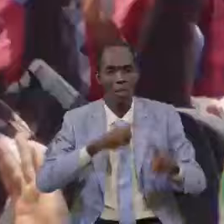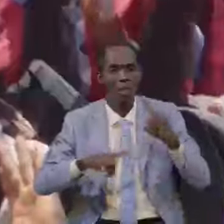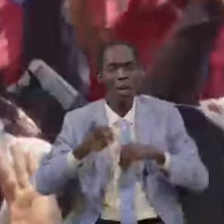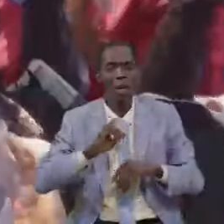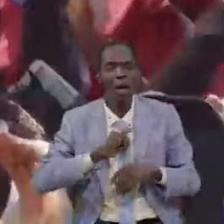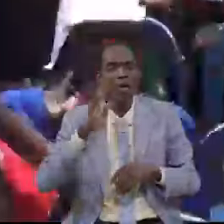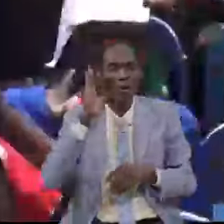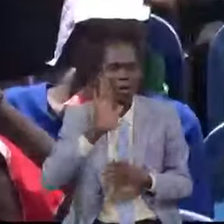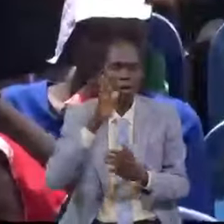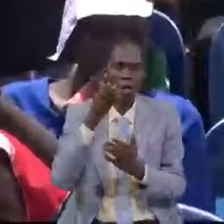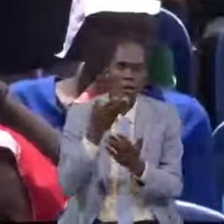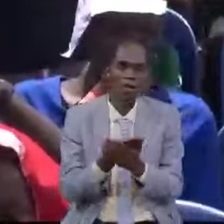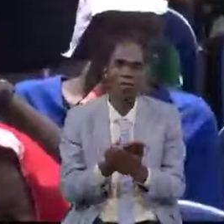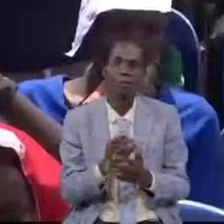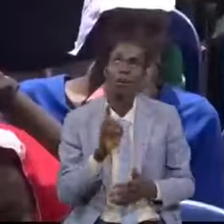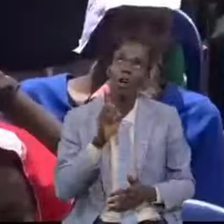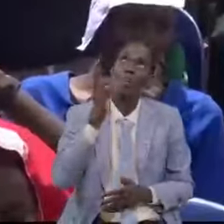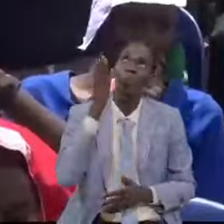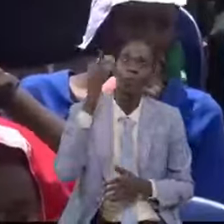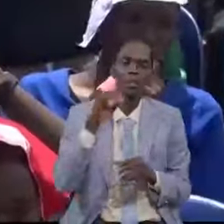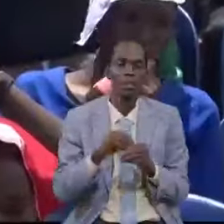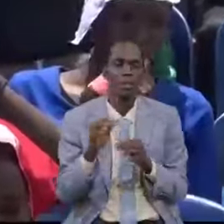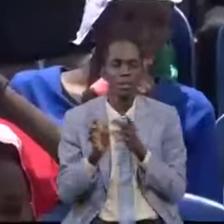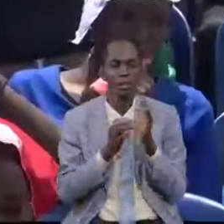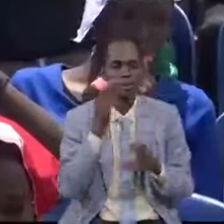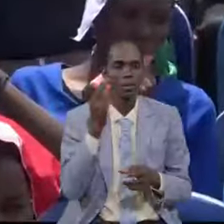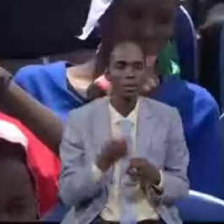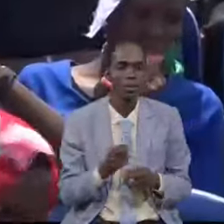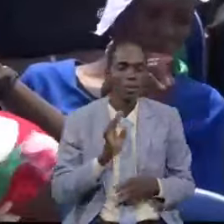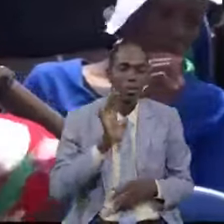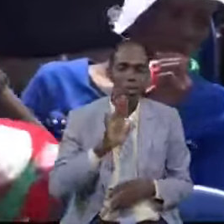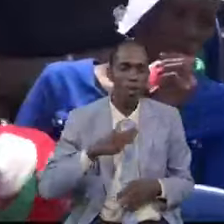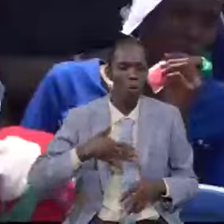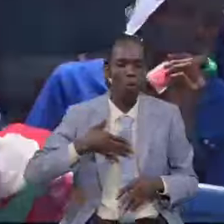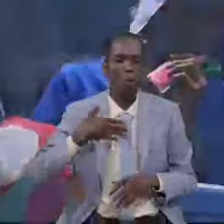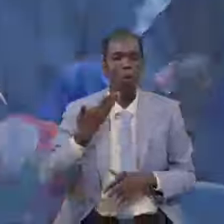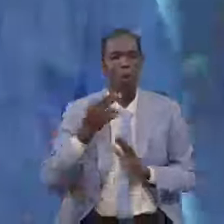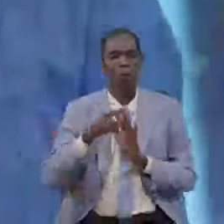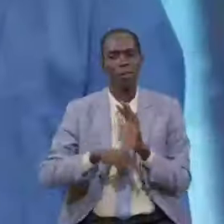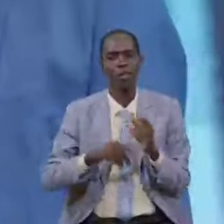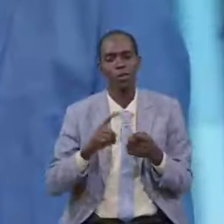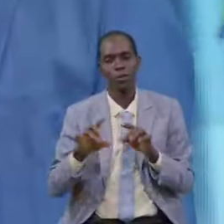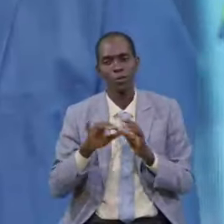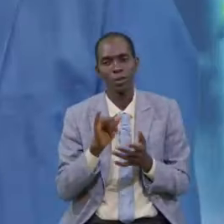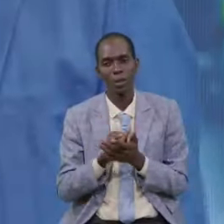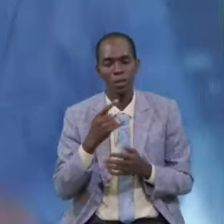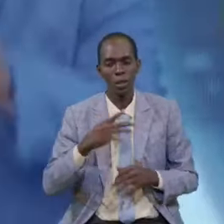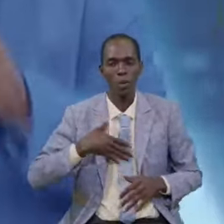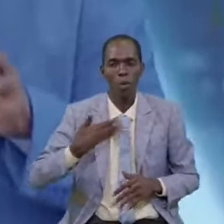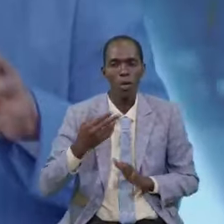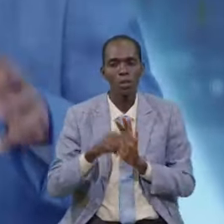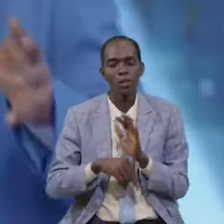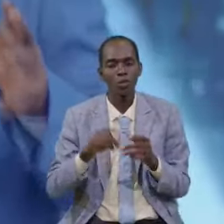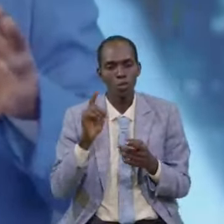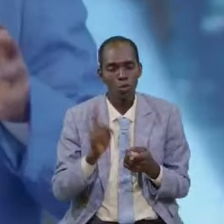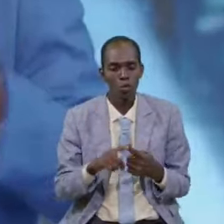in Jesus. The willingness to do that, the willingness to respond to the invitation of the God of glory,